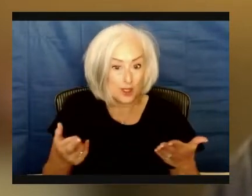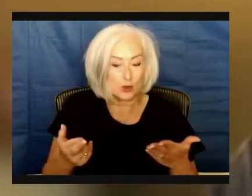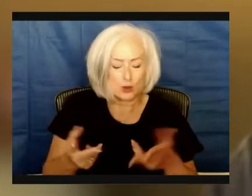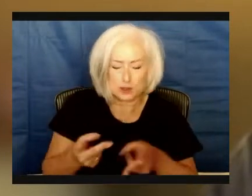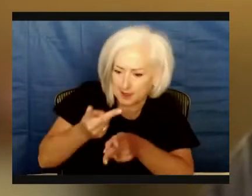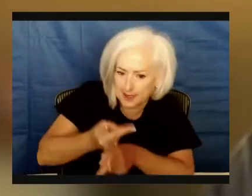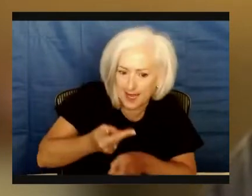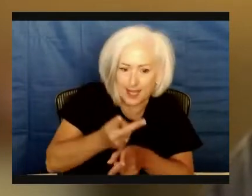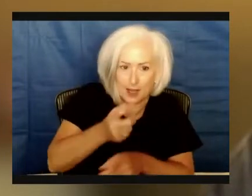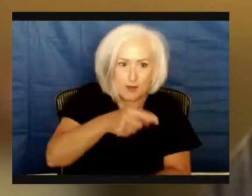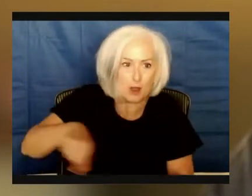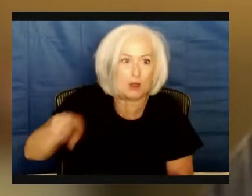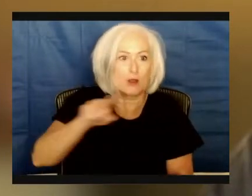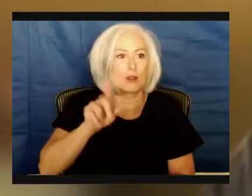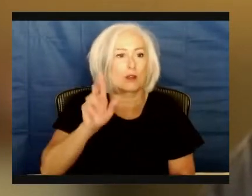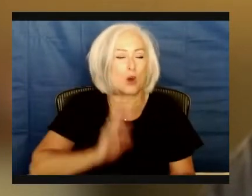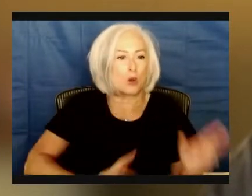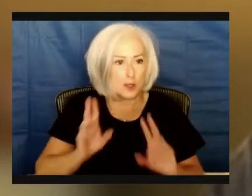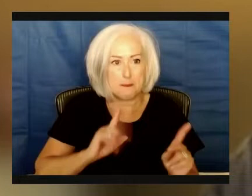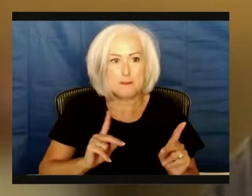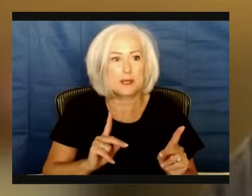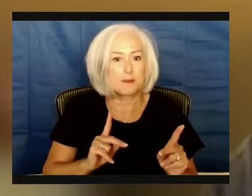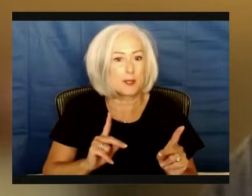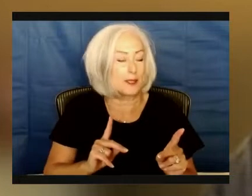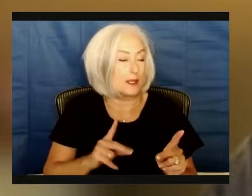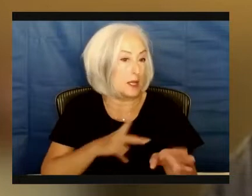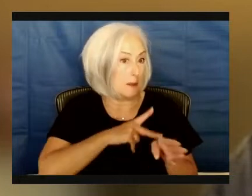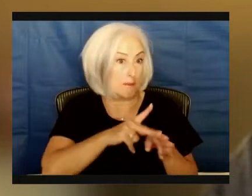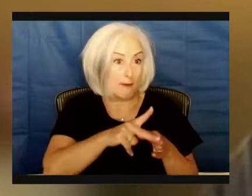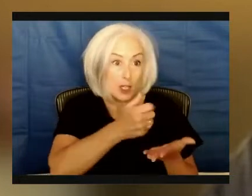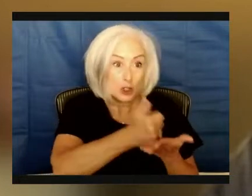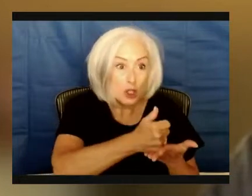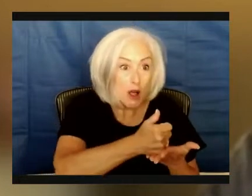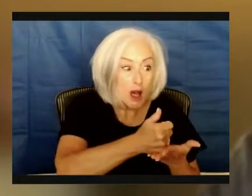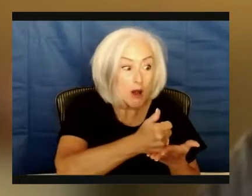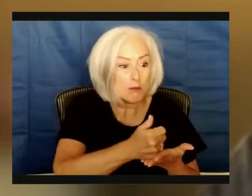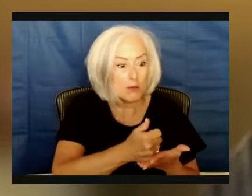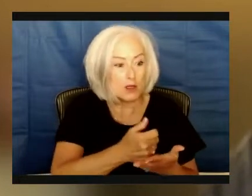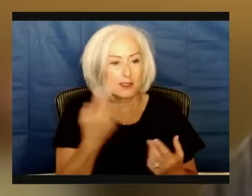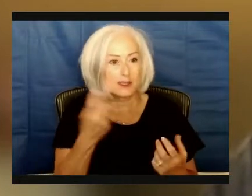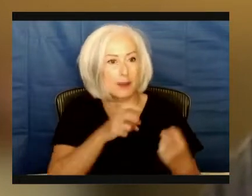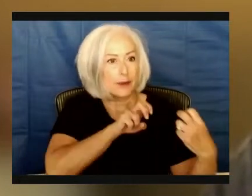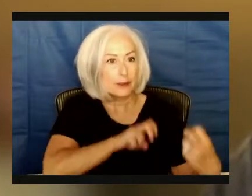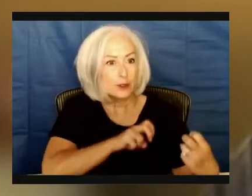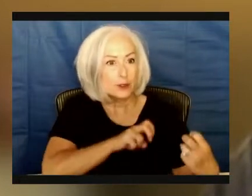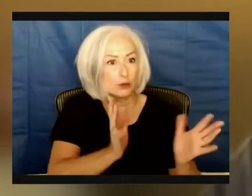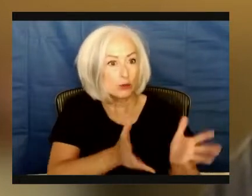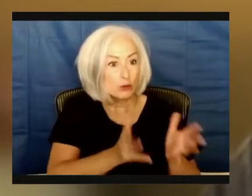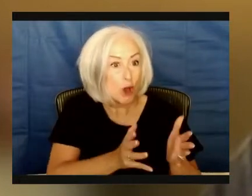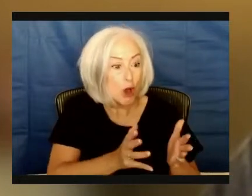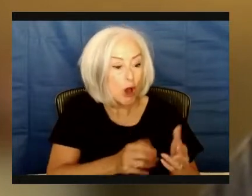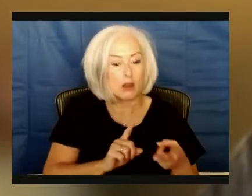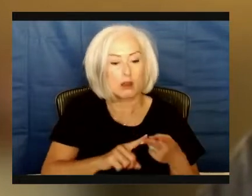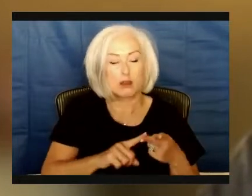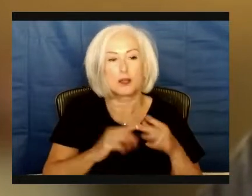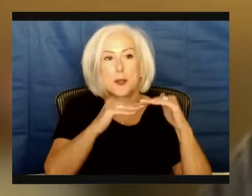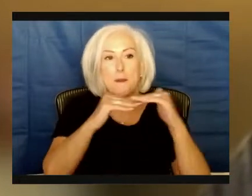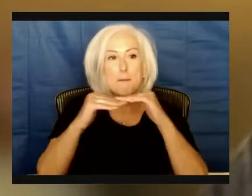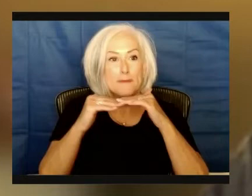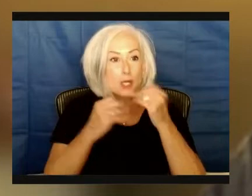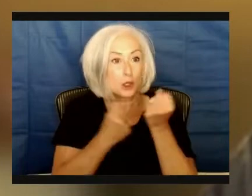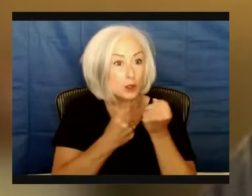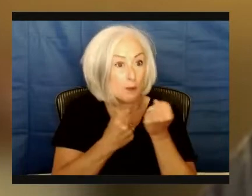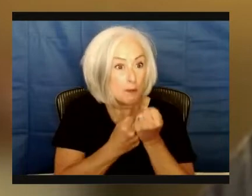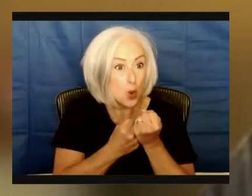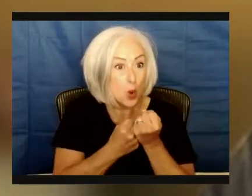folks, whether it's professional help in terms of people to talk to, as well as peer support programs and things like that through our